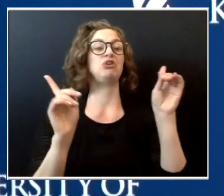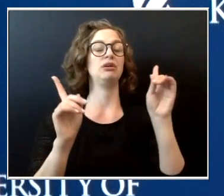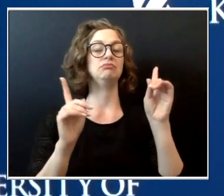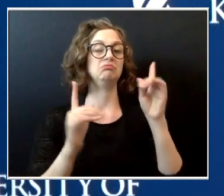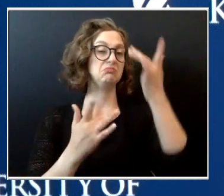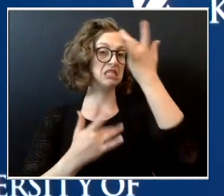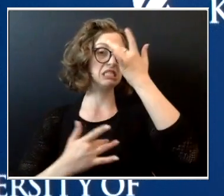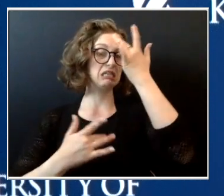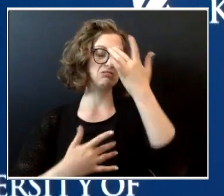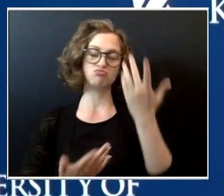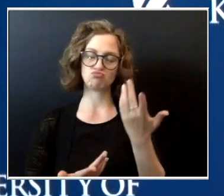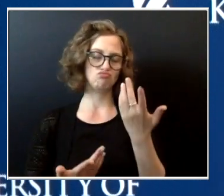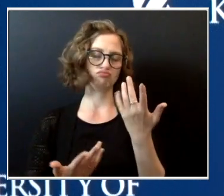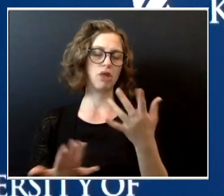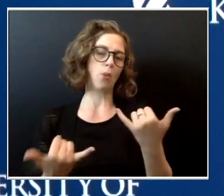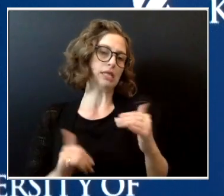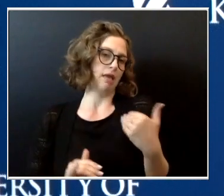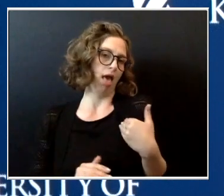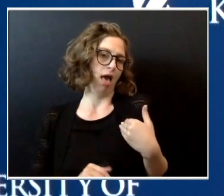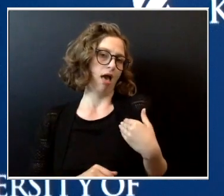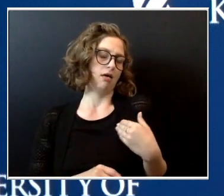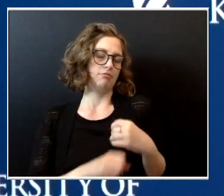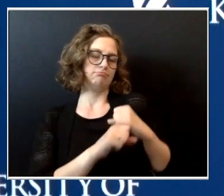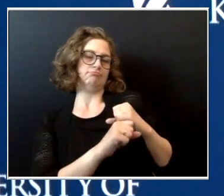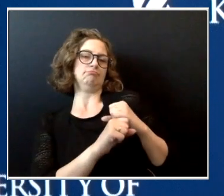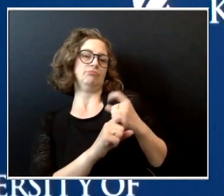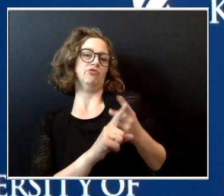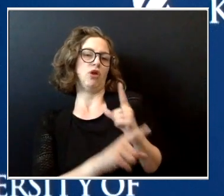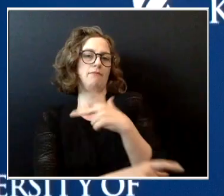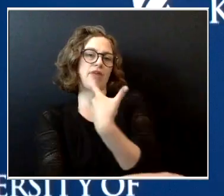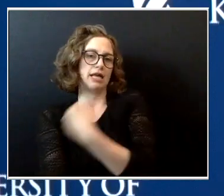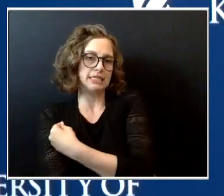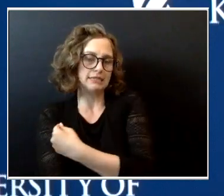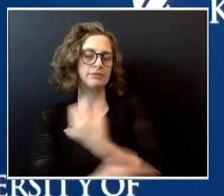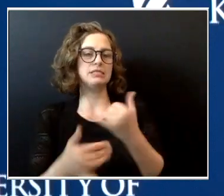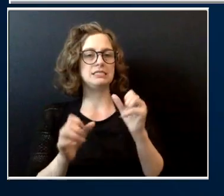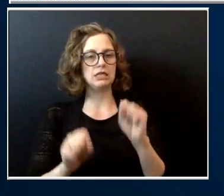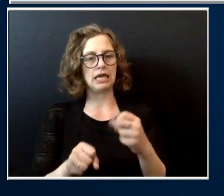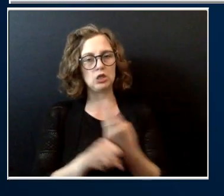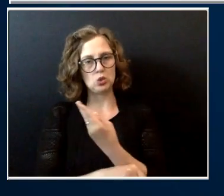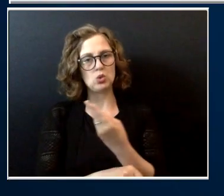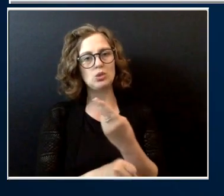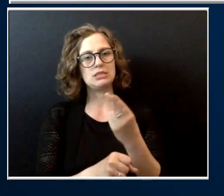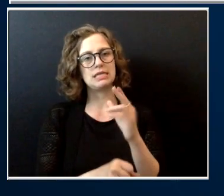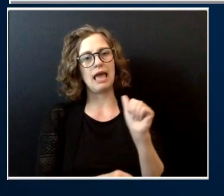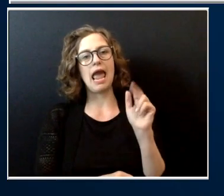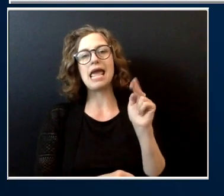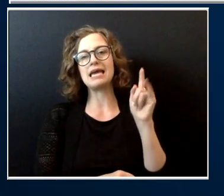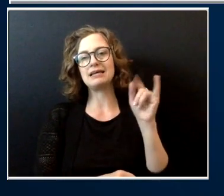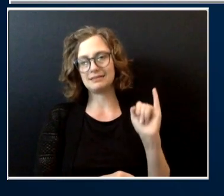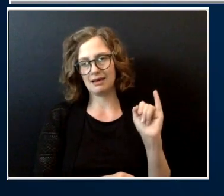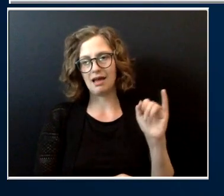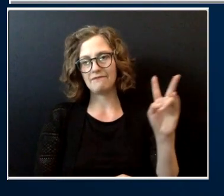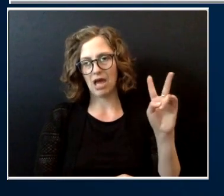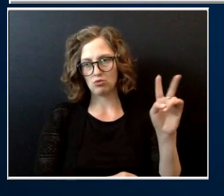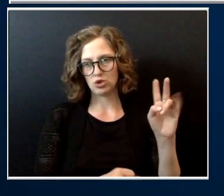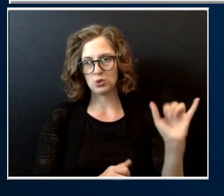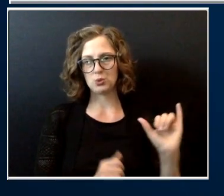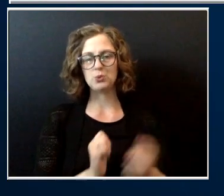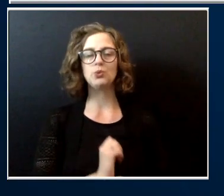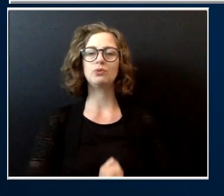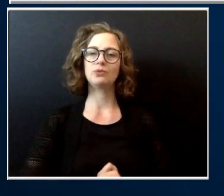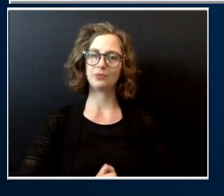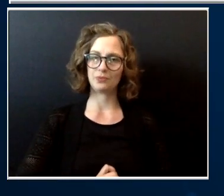protection from vaccines. We still have the ability to use our antiviral drugs as well. Yeah, just to say it out loud, the vaccines are safe, they